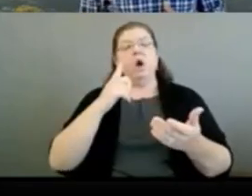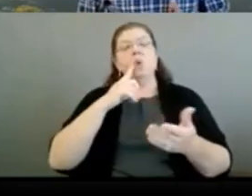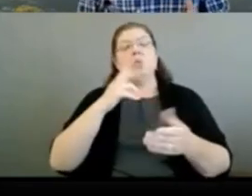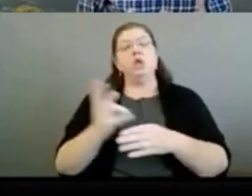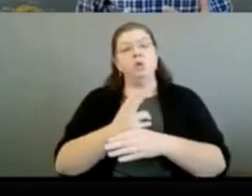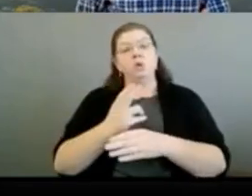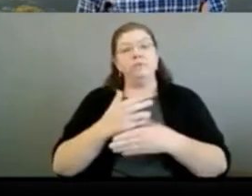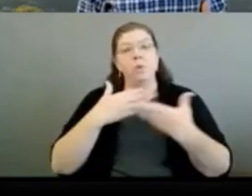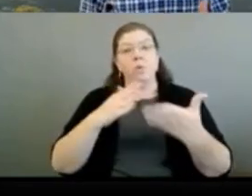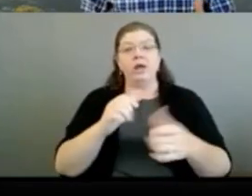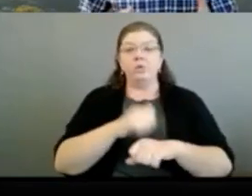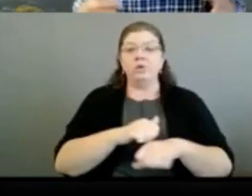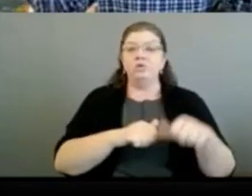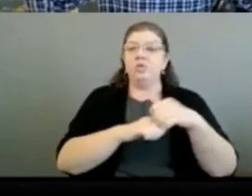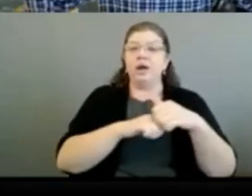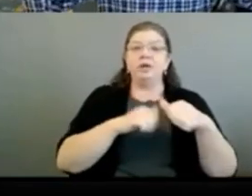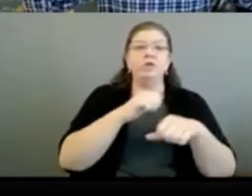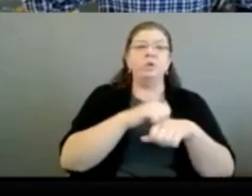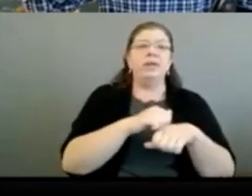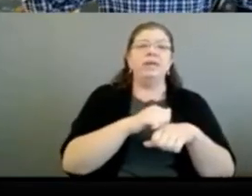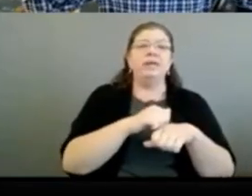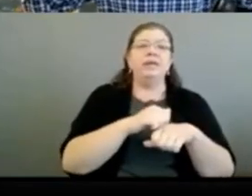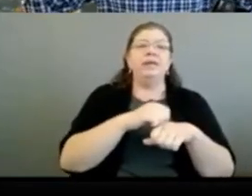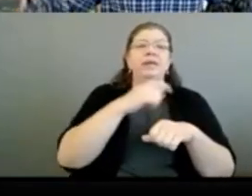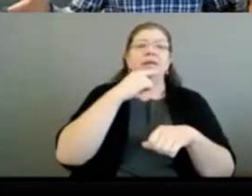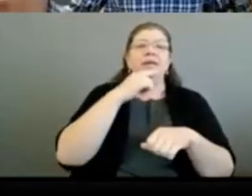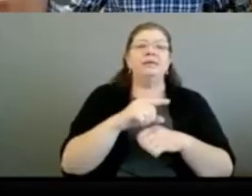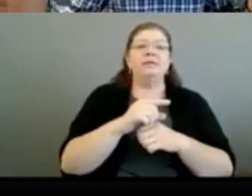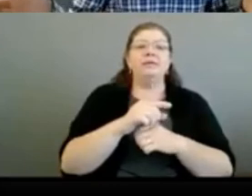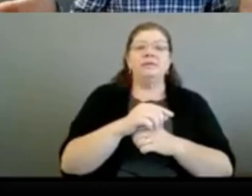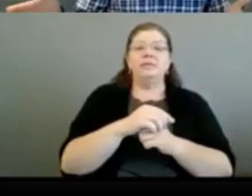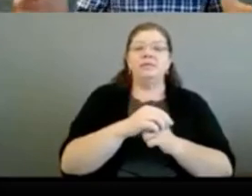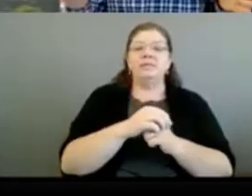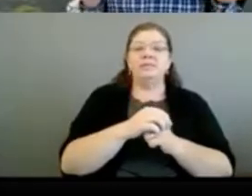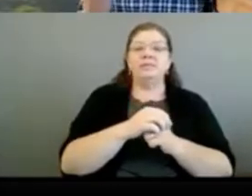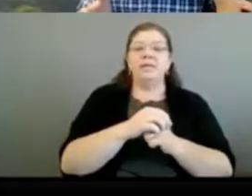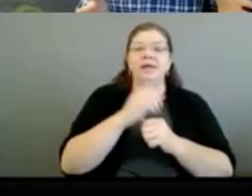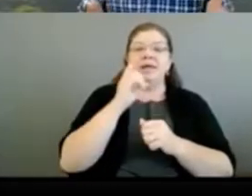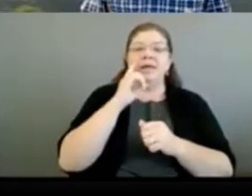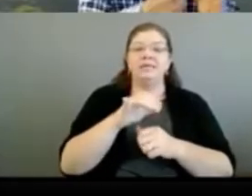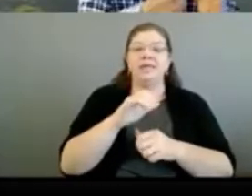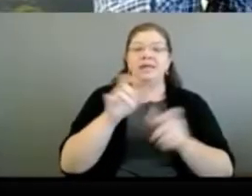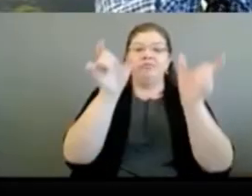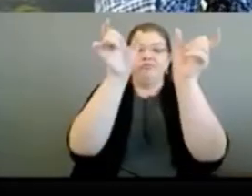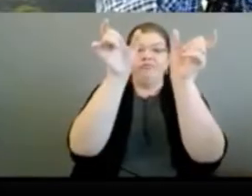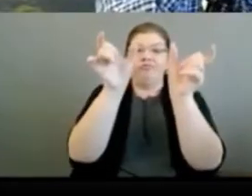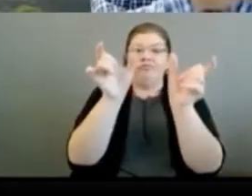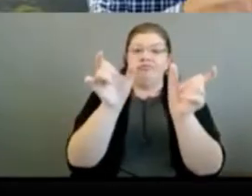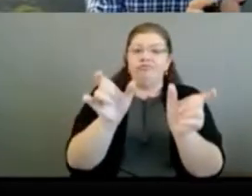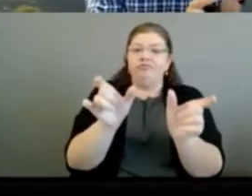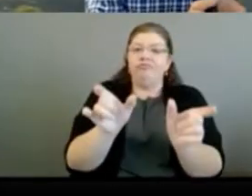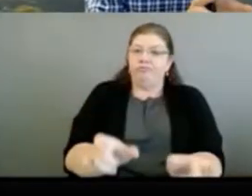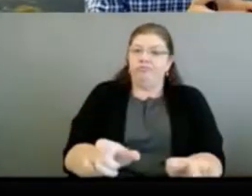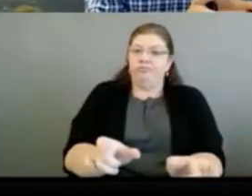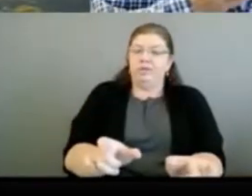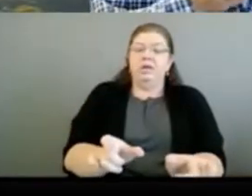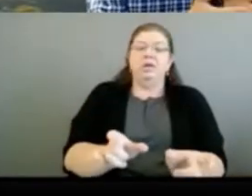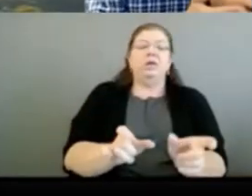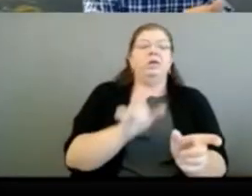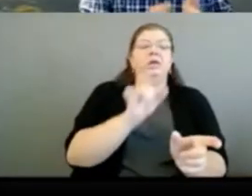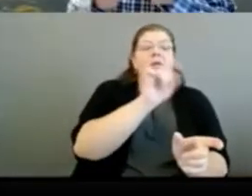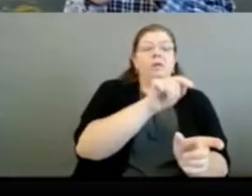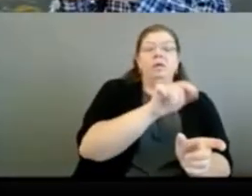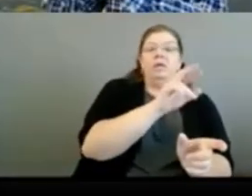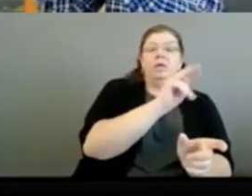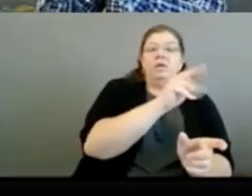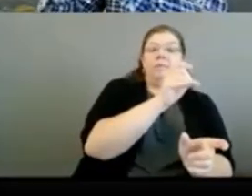structure data is an edge list, which you can think of as a spreadsheet with 2 columns. One is the nominator, the first,